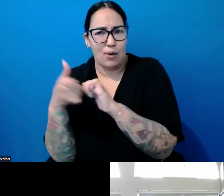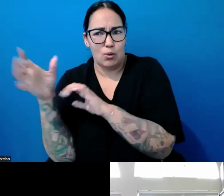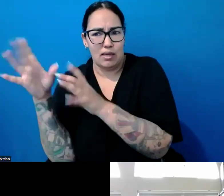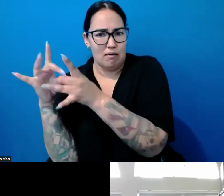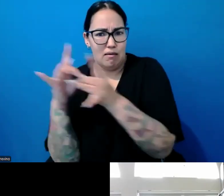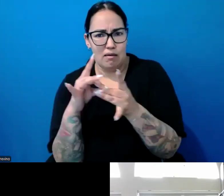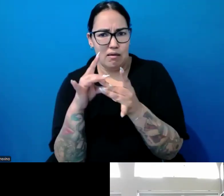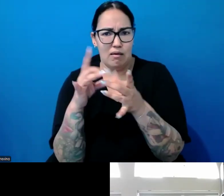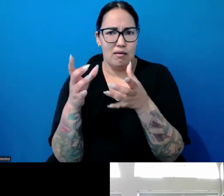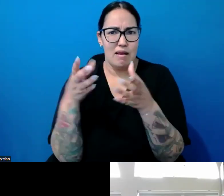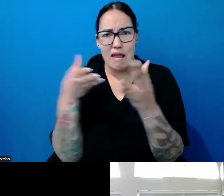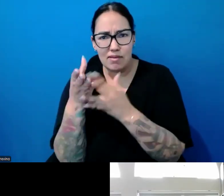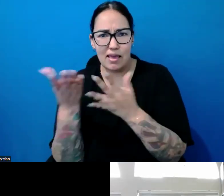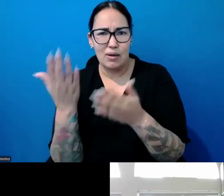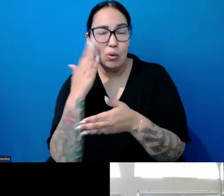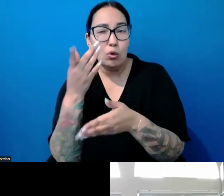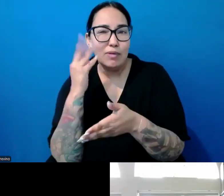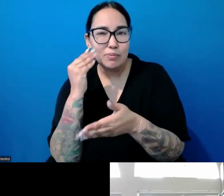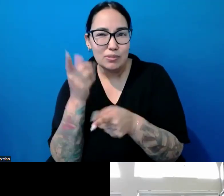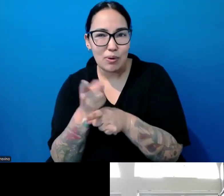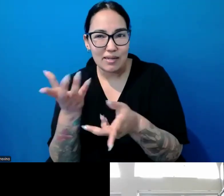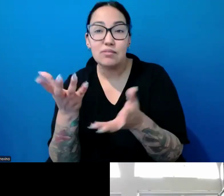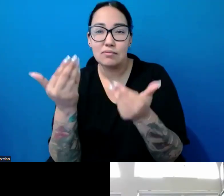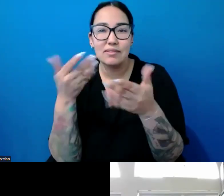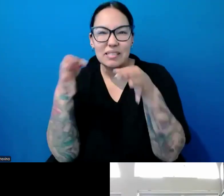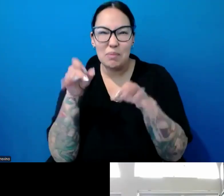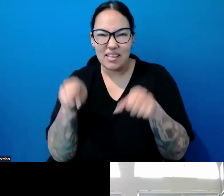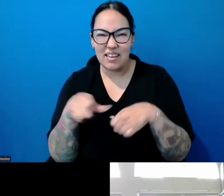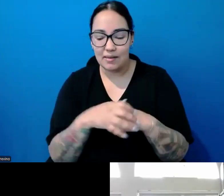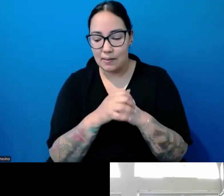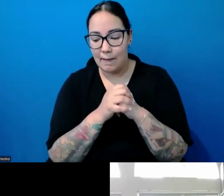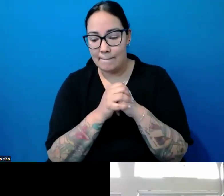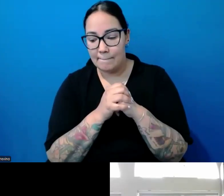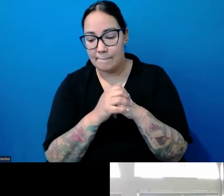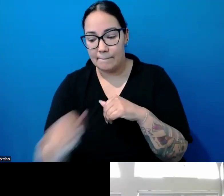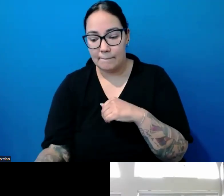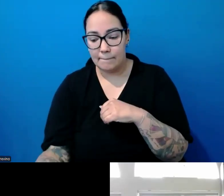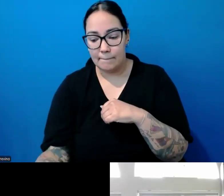approaching that? I mean, you've done it. So walk us through. Yeah, I think